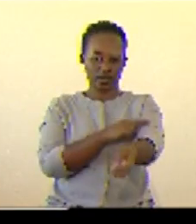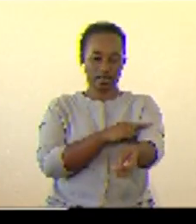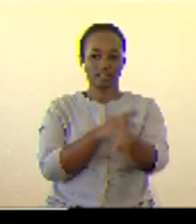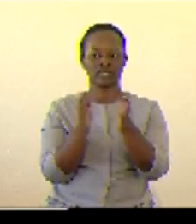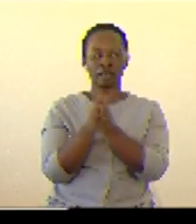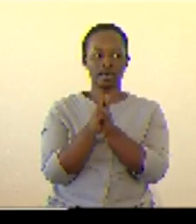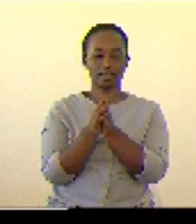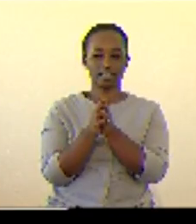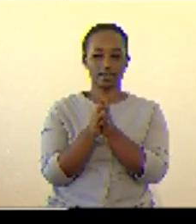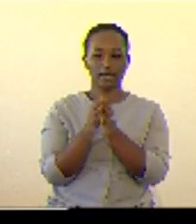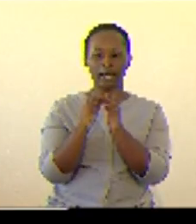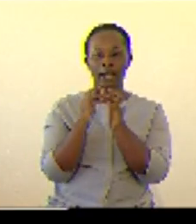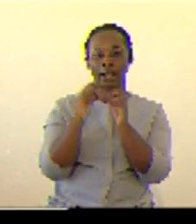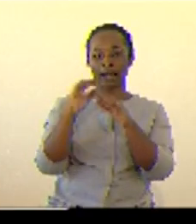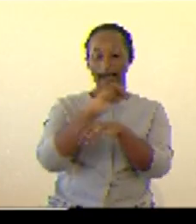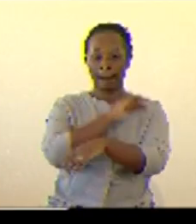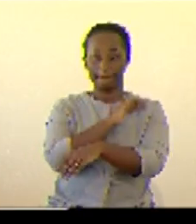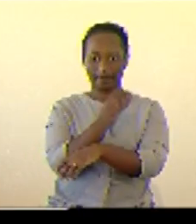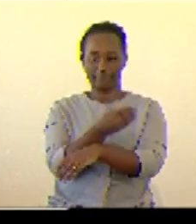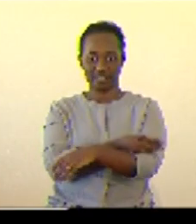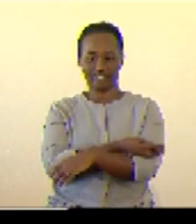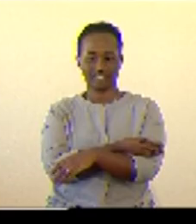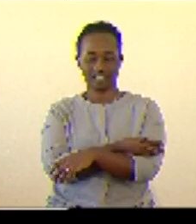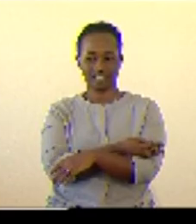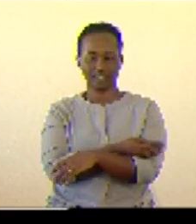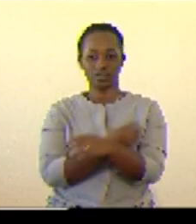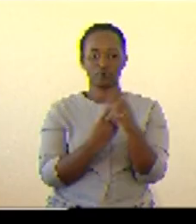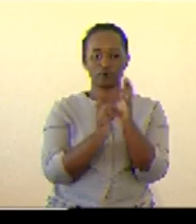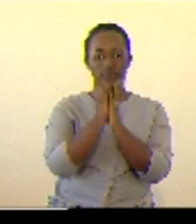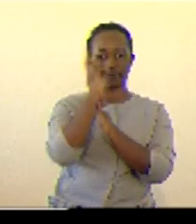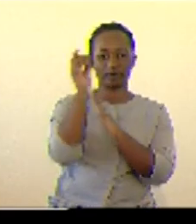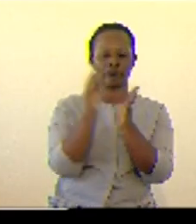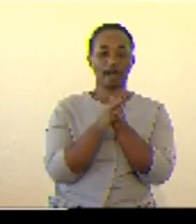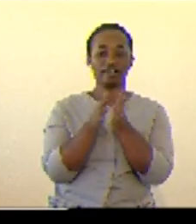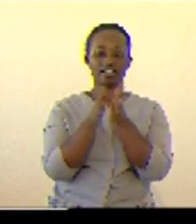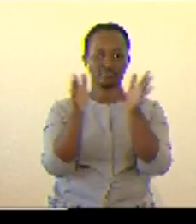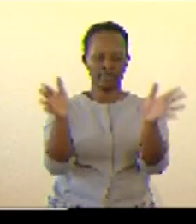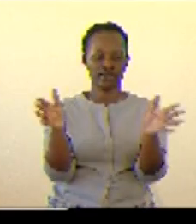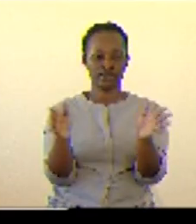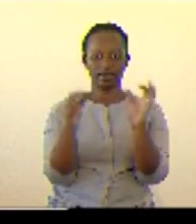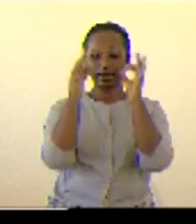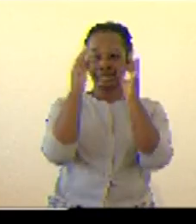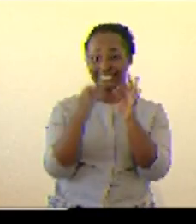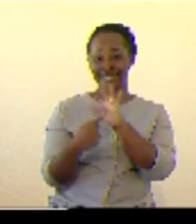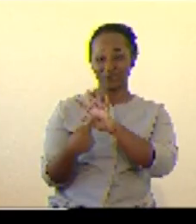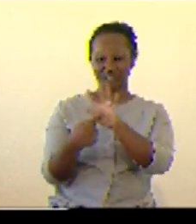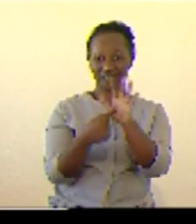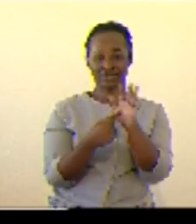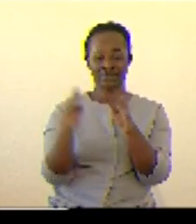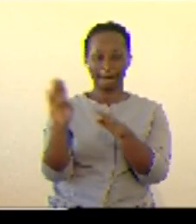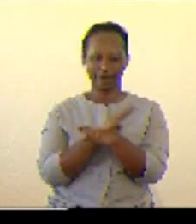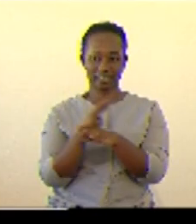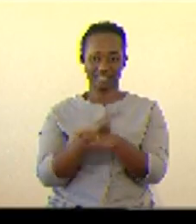and capabilities to develop and expand. An indication that a business has